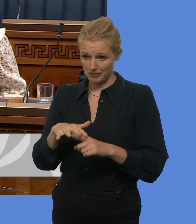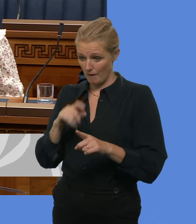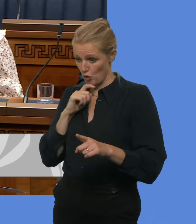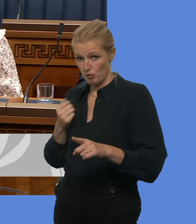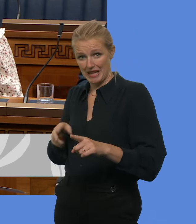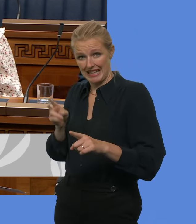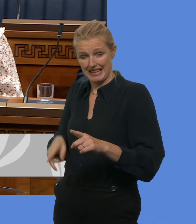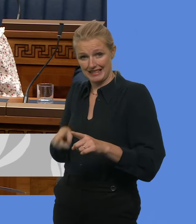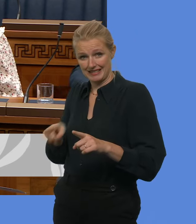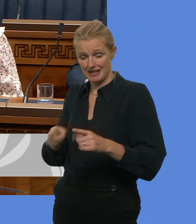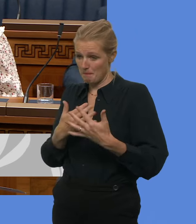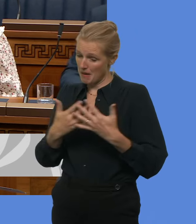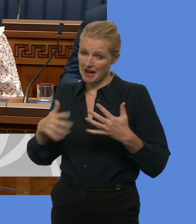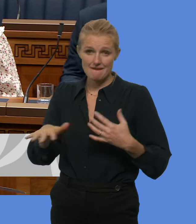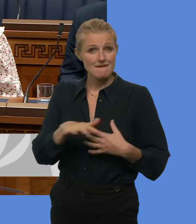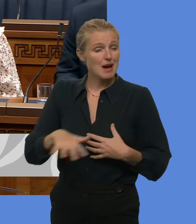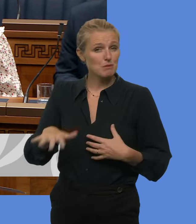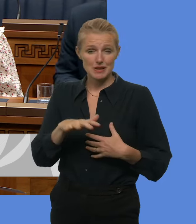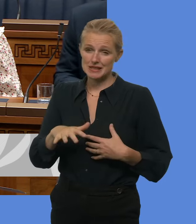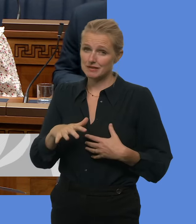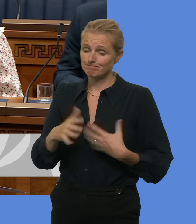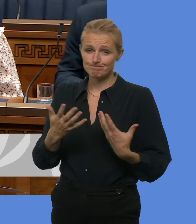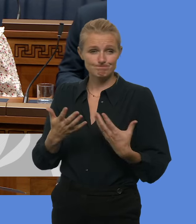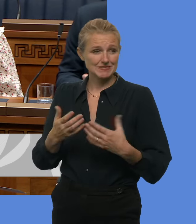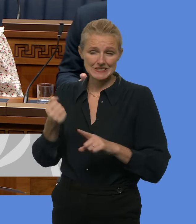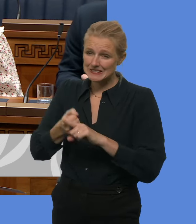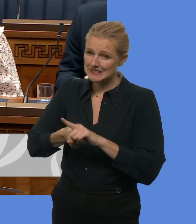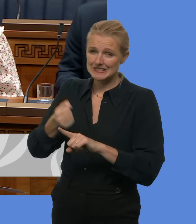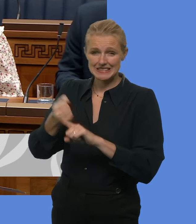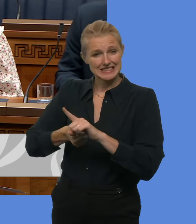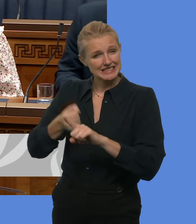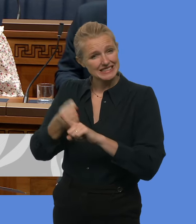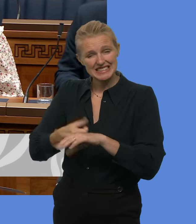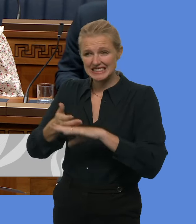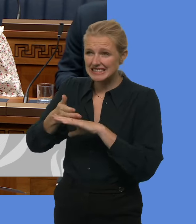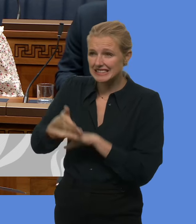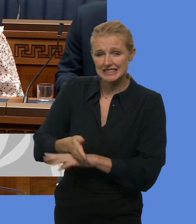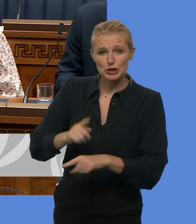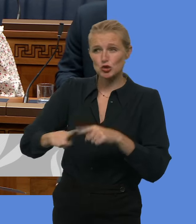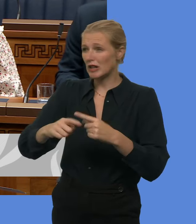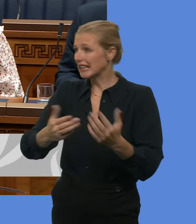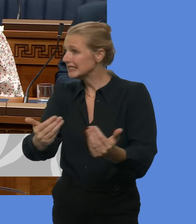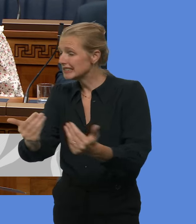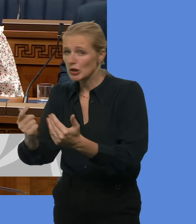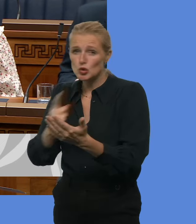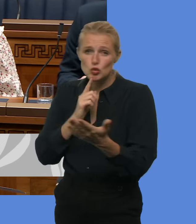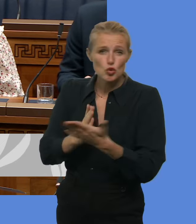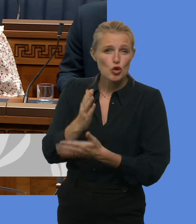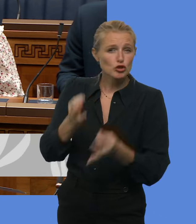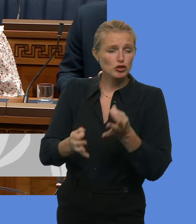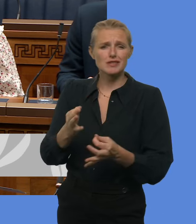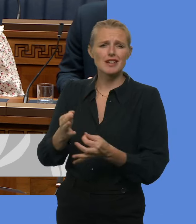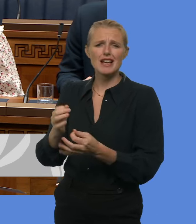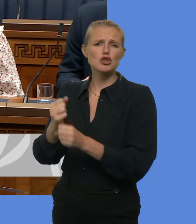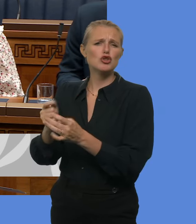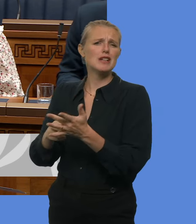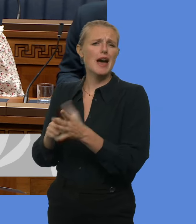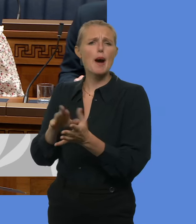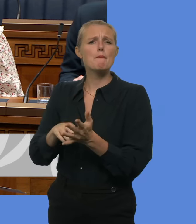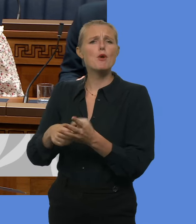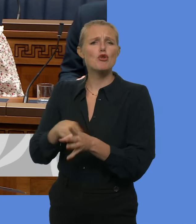victims, all of the work that they did over the years to try to get truth and justice. And I pay tribute to Gina Murray,